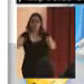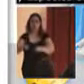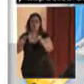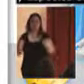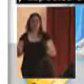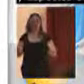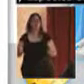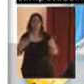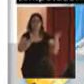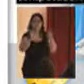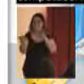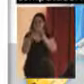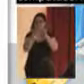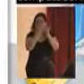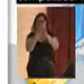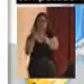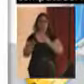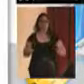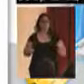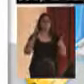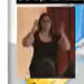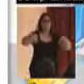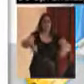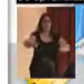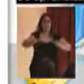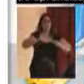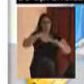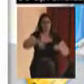human-machine interaction aspects. So this